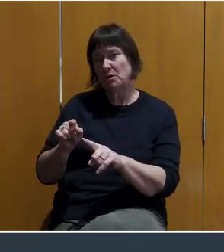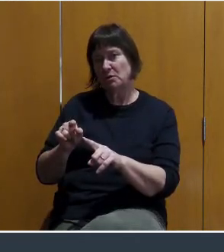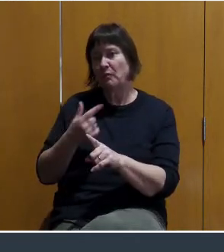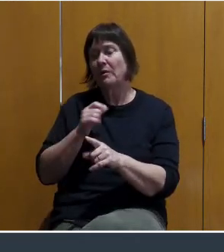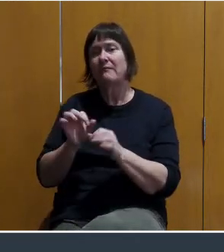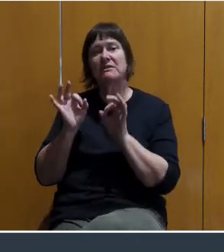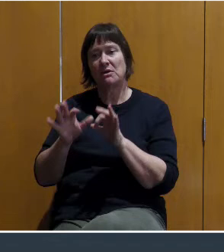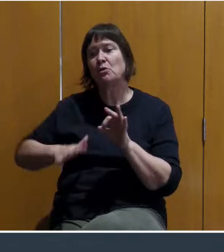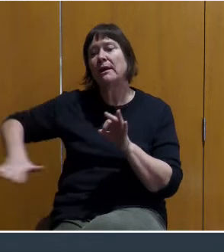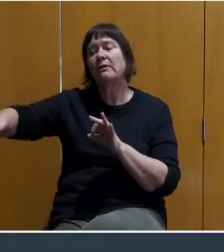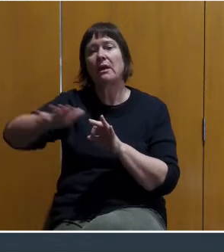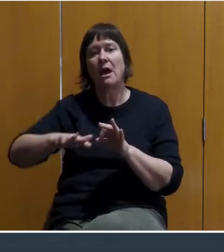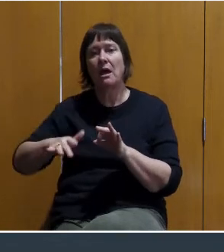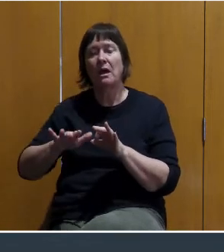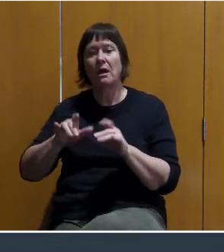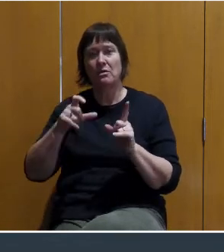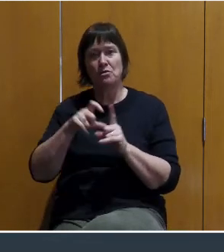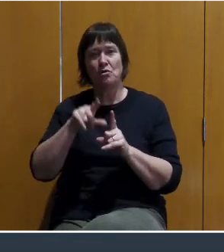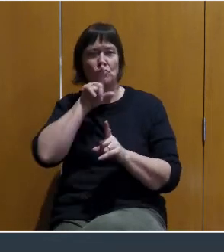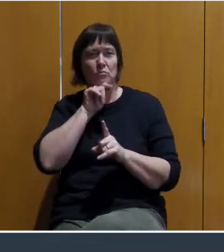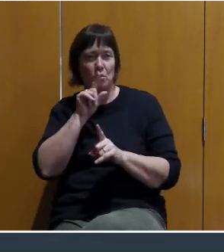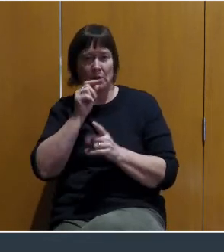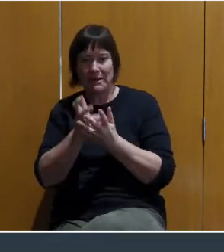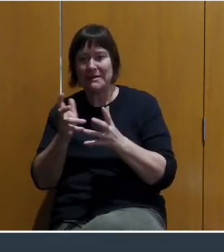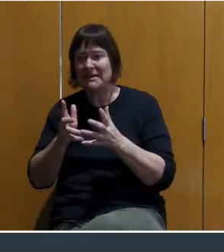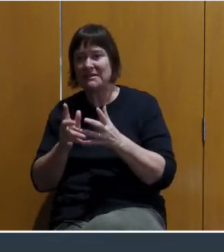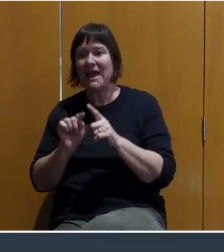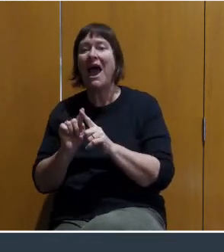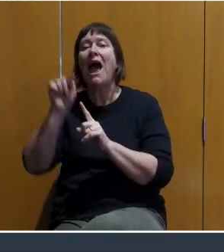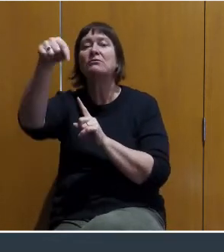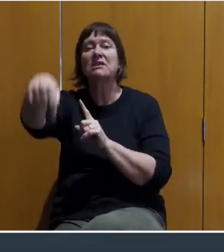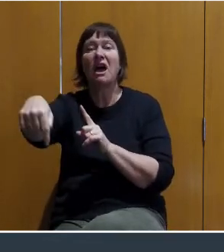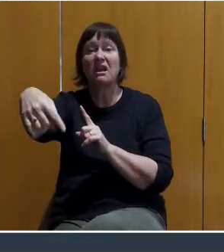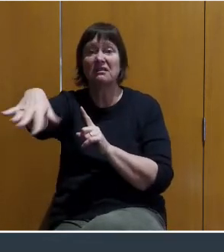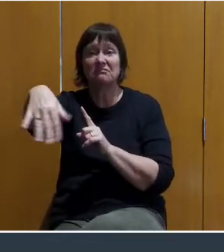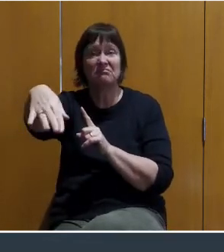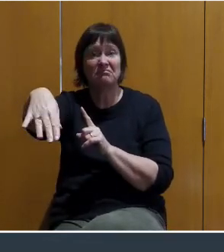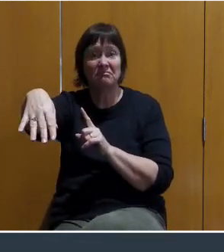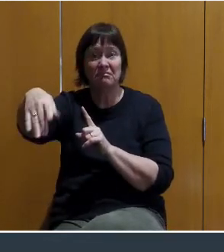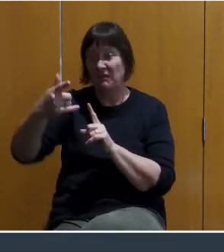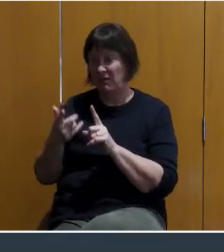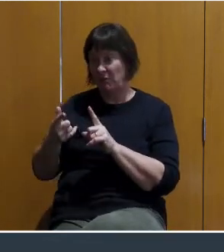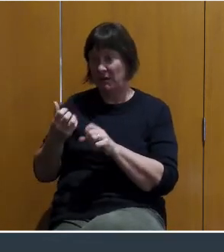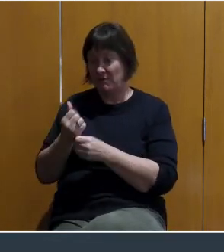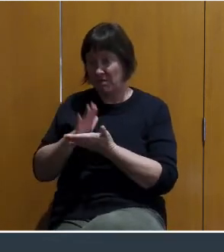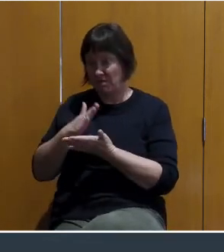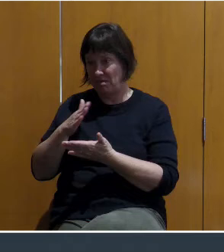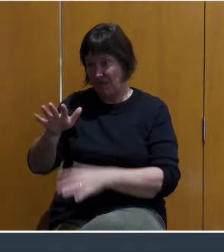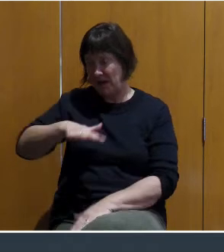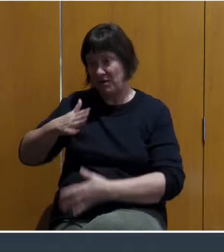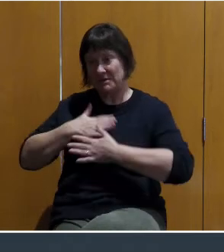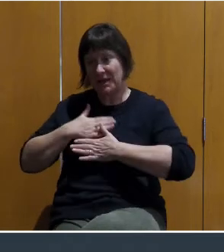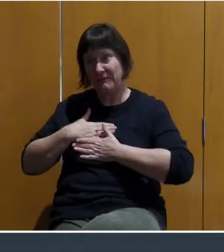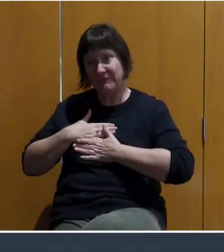areas? Oh yes, definitely. Definitely they nest a long